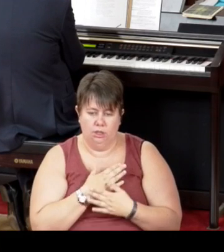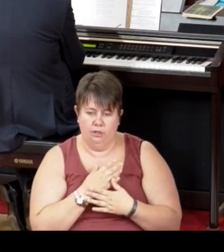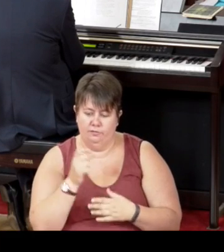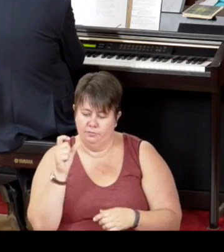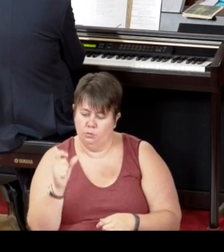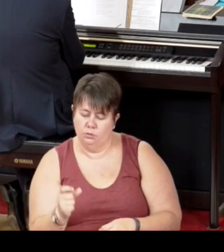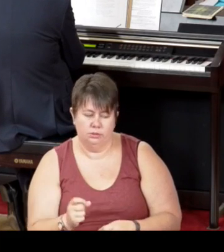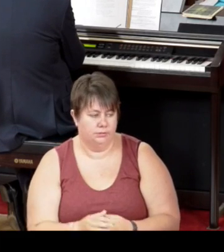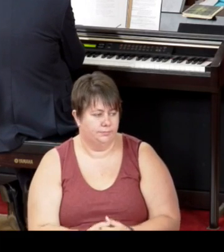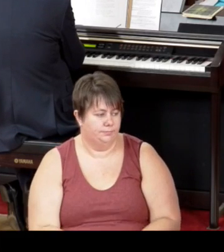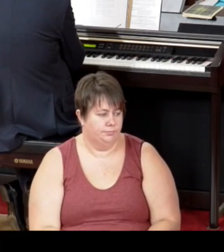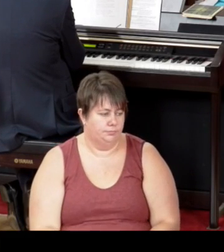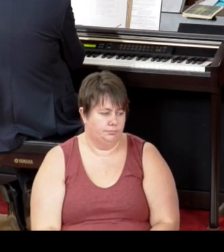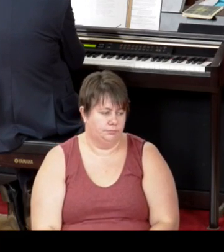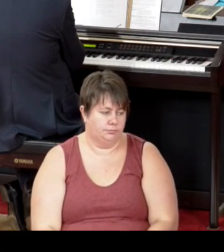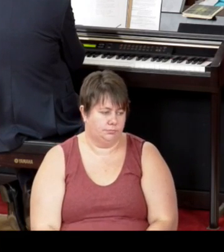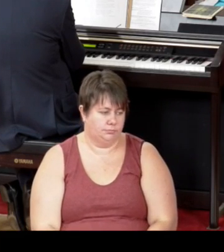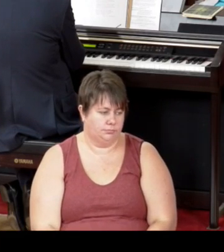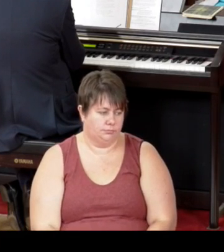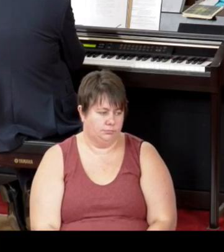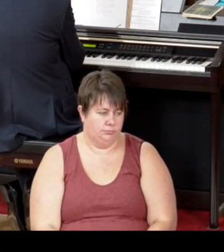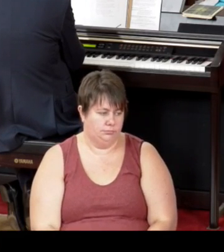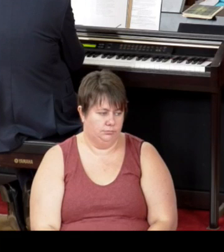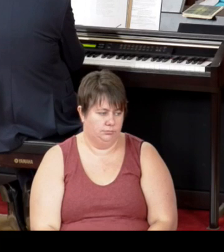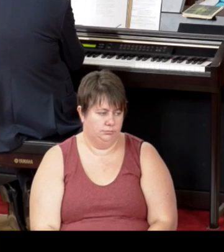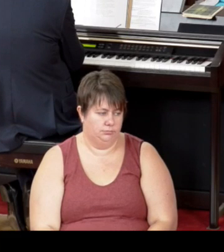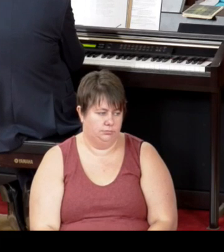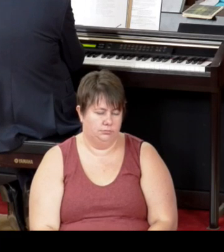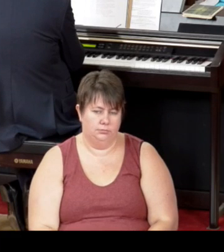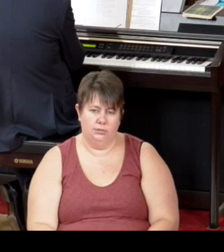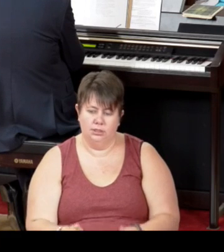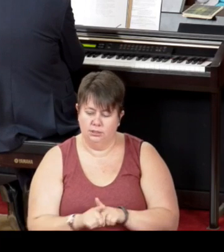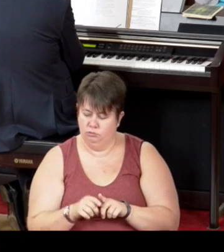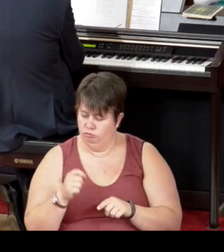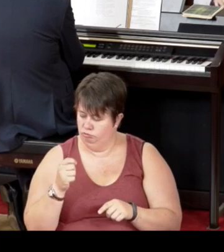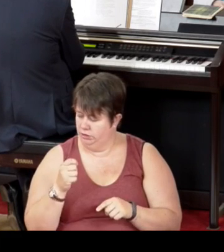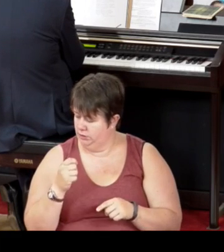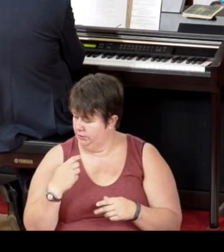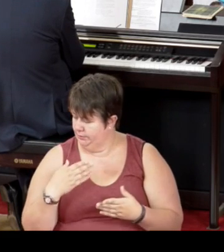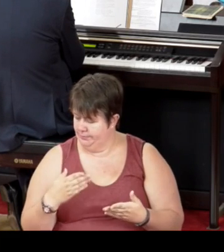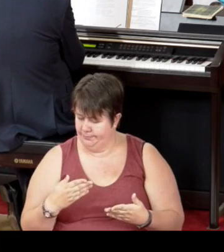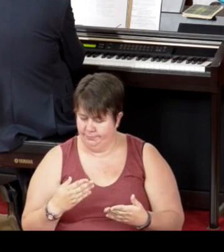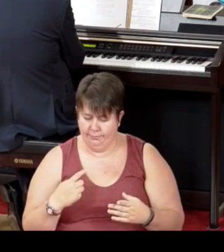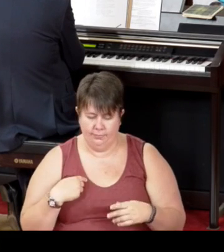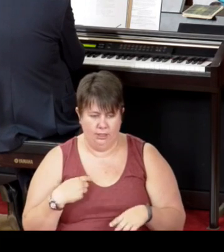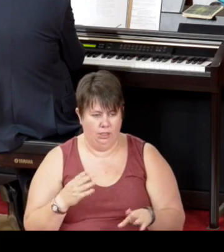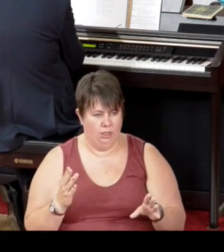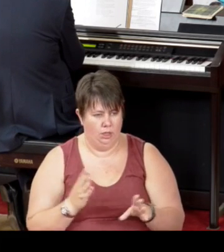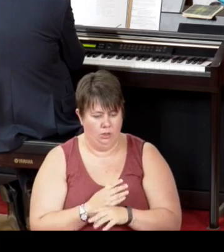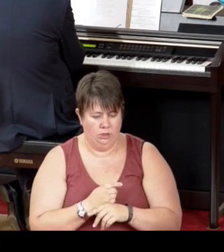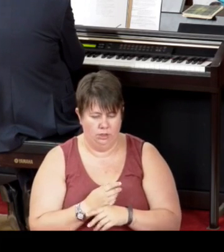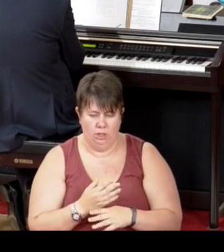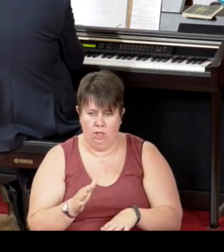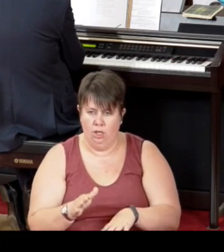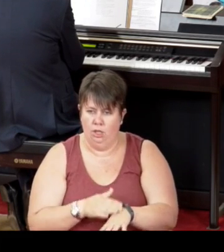recent days and weeks, as well as those whose loss has been for many